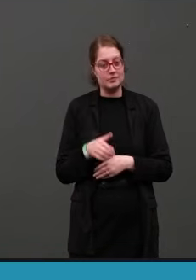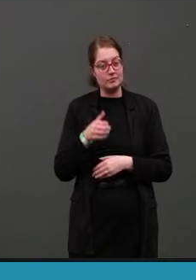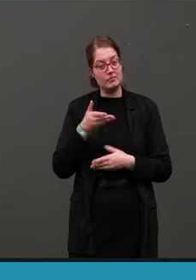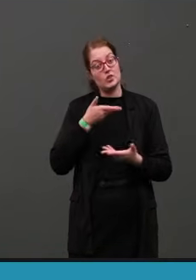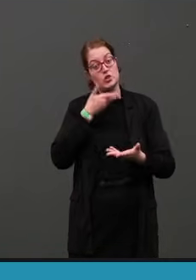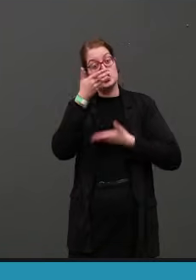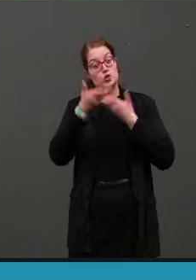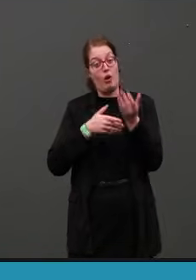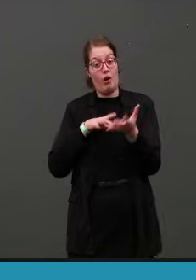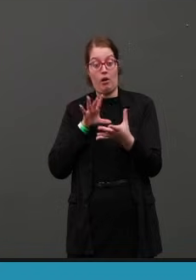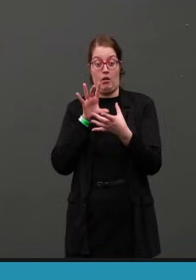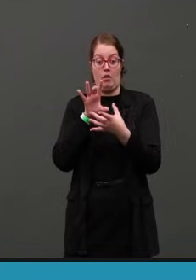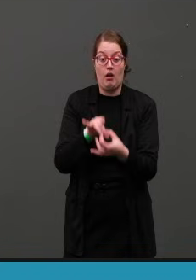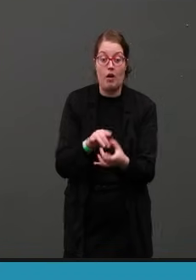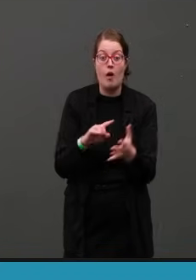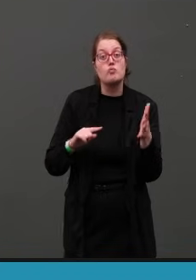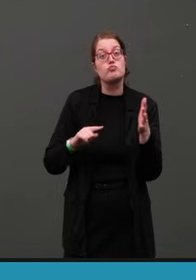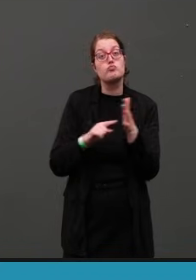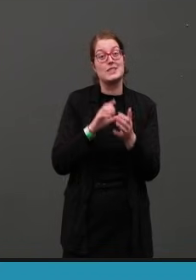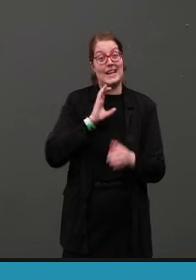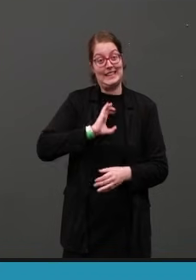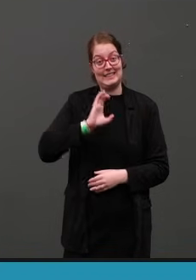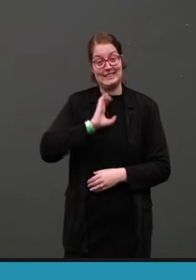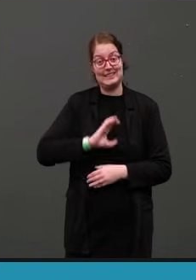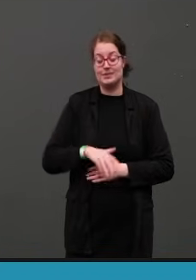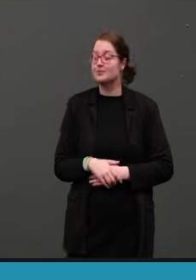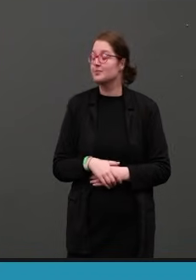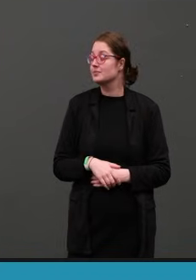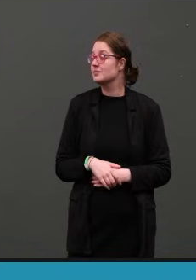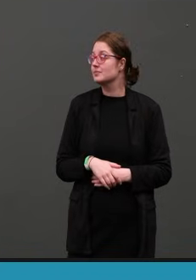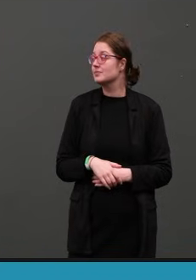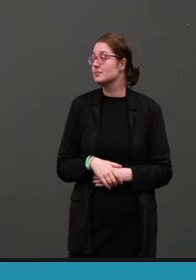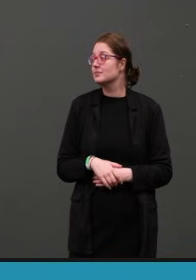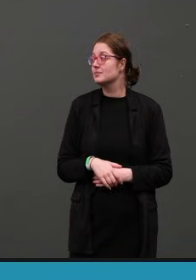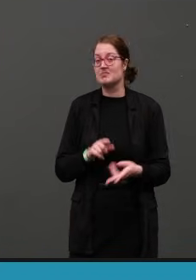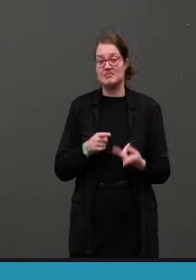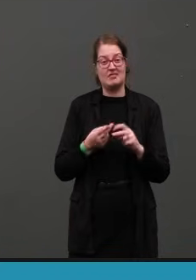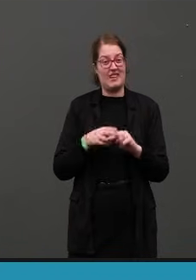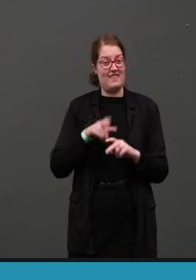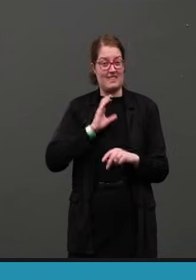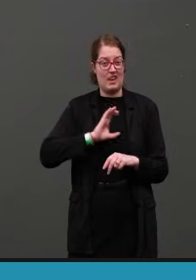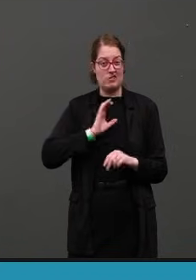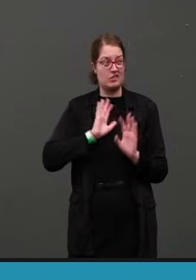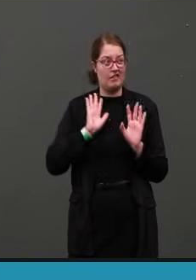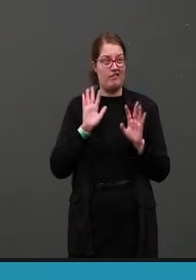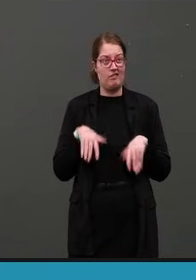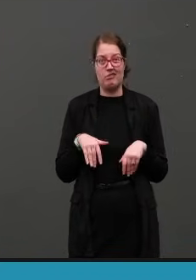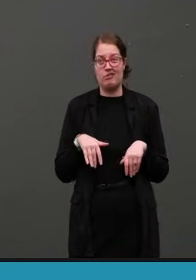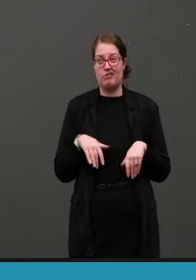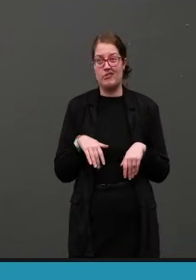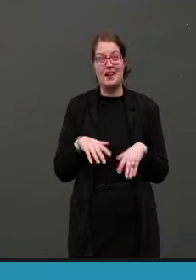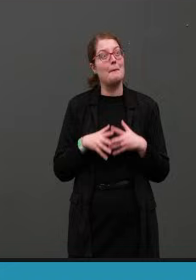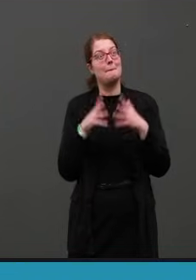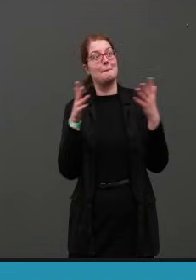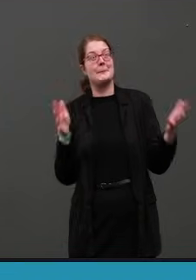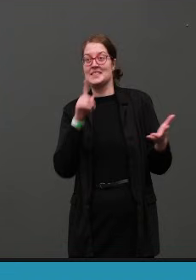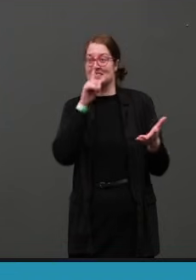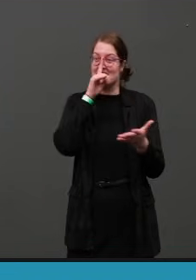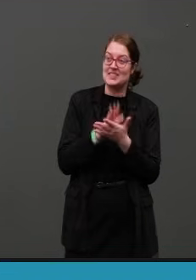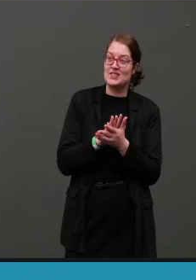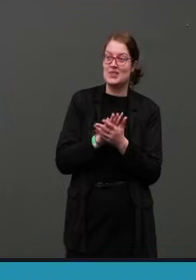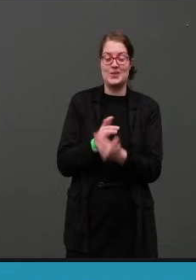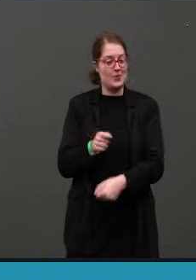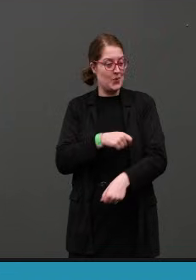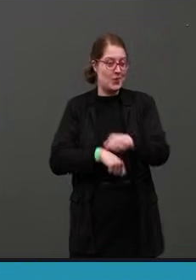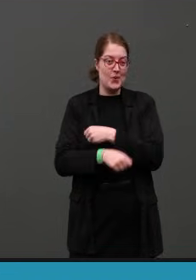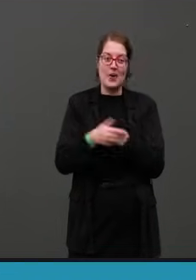makes them the protagonist. If your character is not the one making big decisions, taking actions that change the